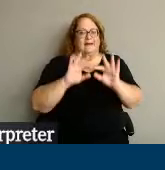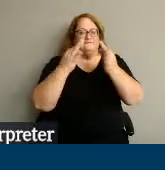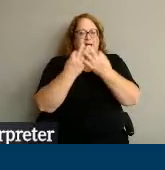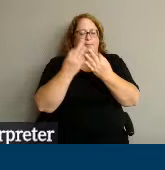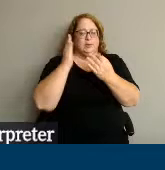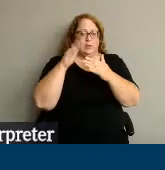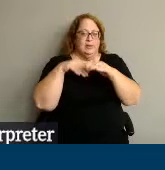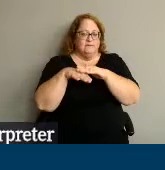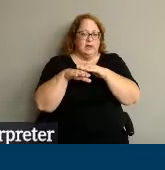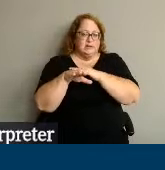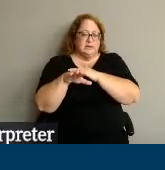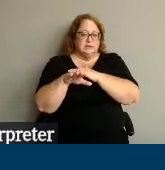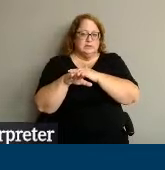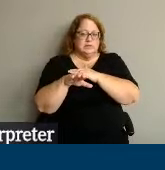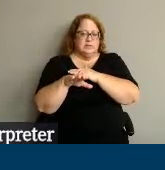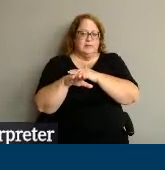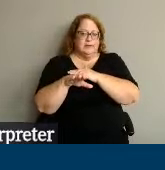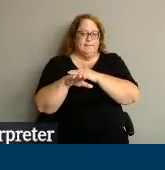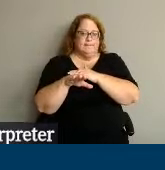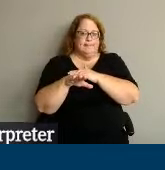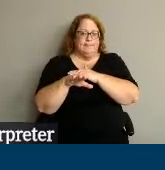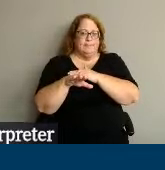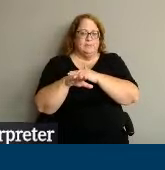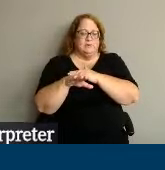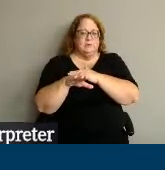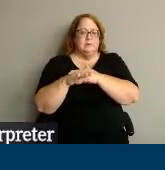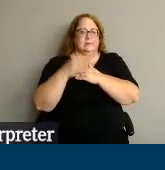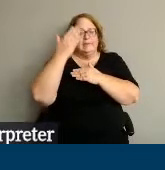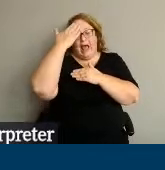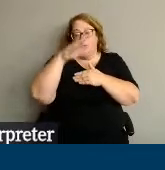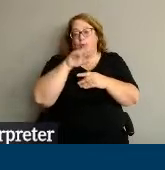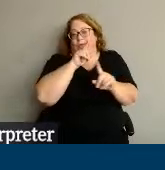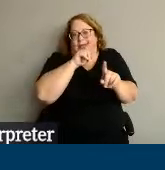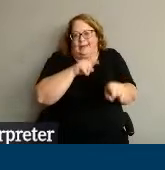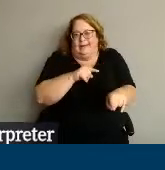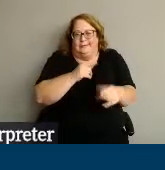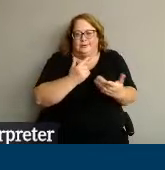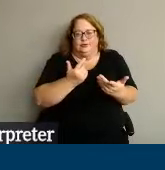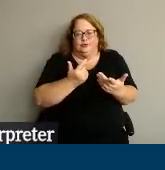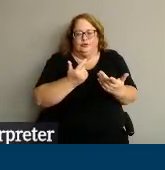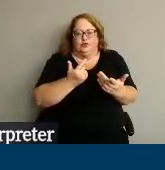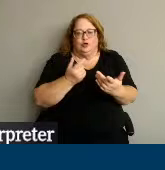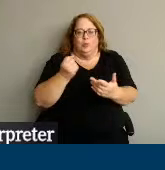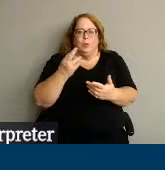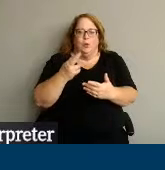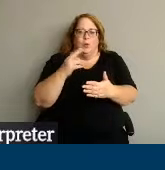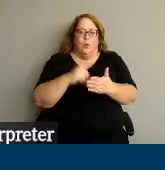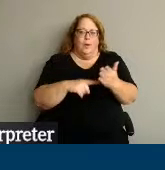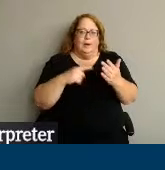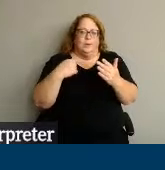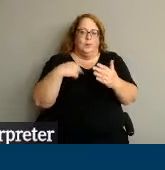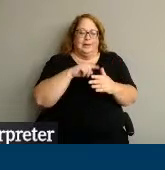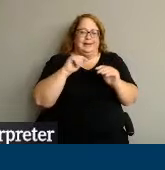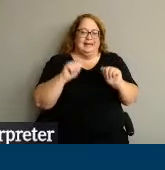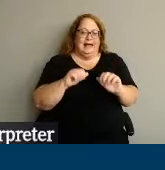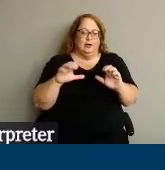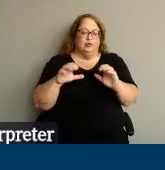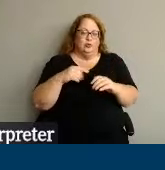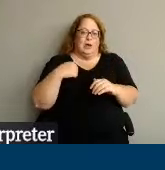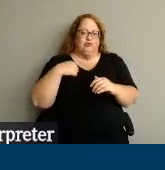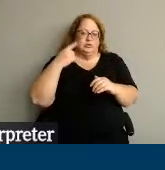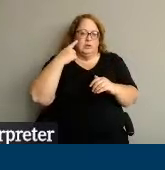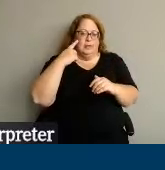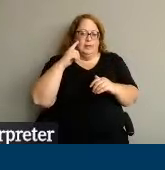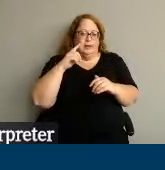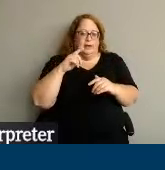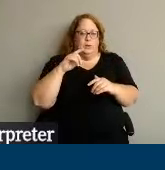will have access, right? So it's just like, I don't know what the answer to that is, or what we can do, but I just think